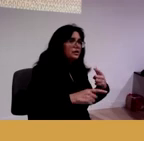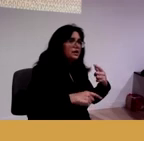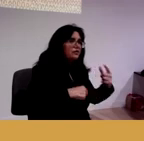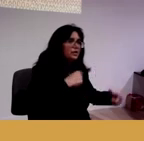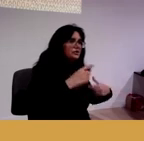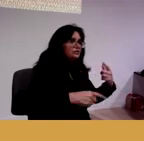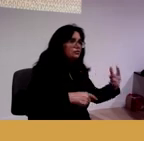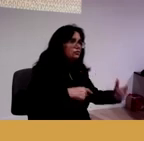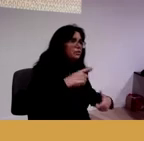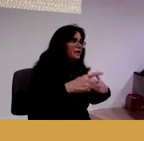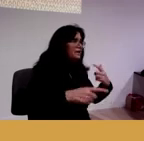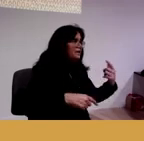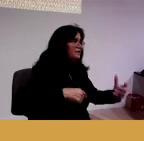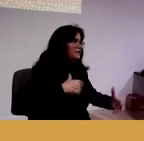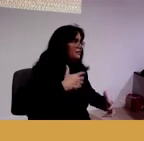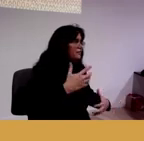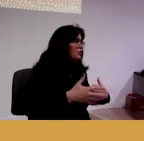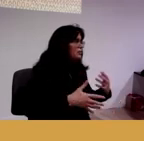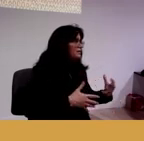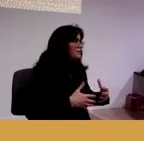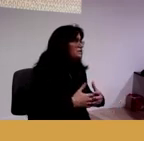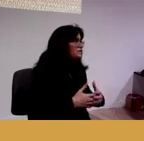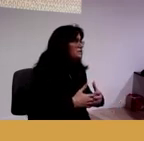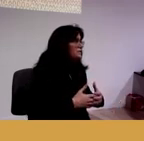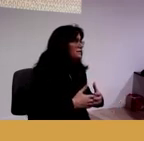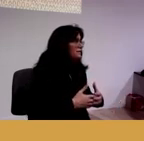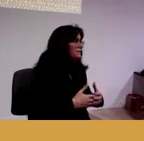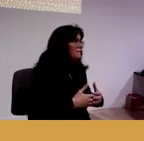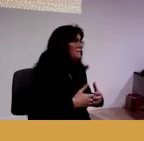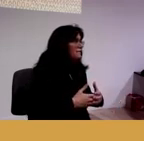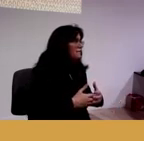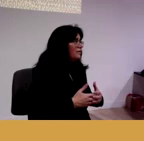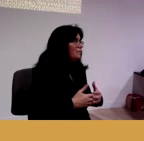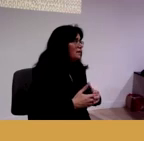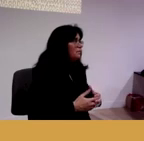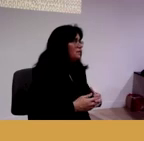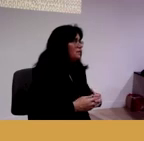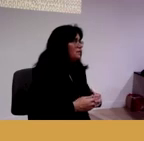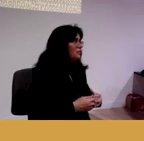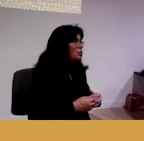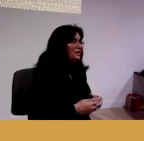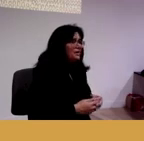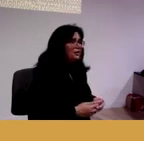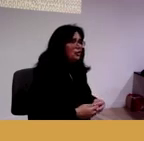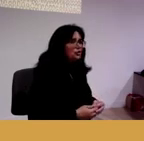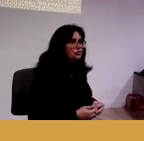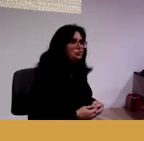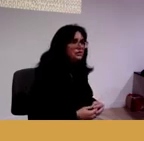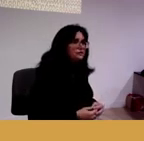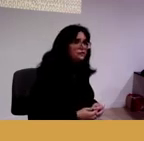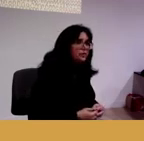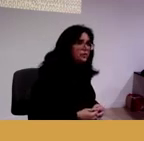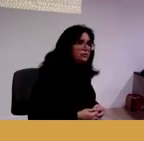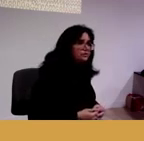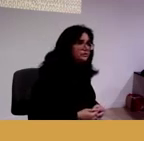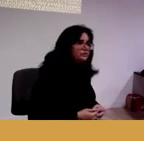Because if we're just replicating the old methods, then maybe we're not tools